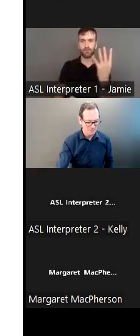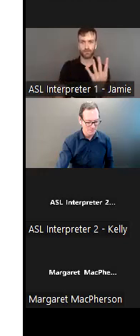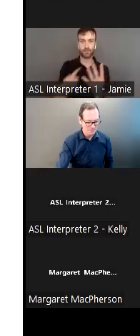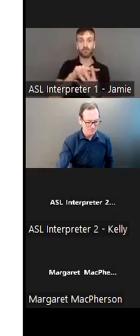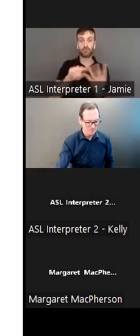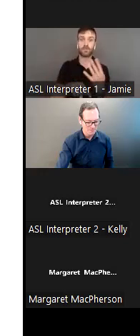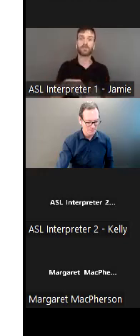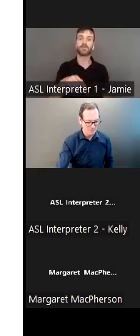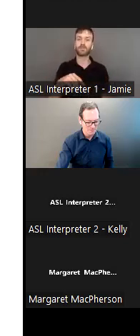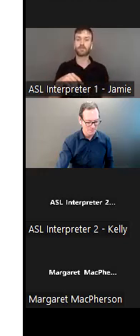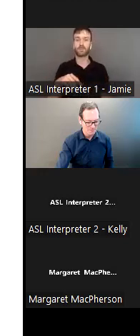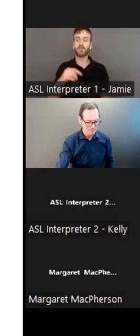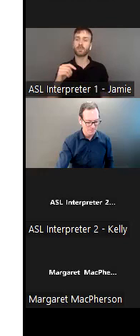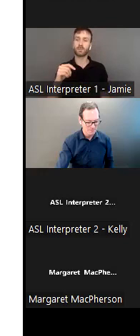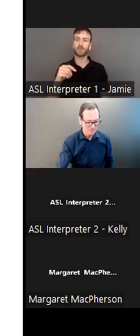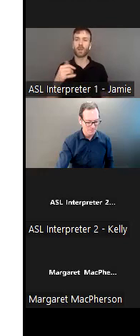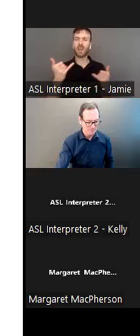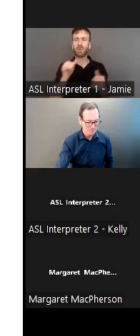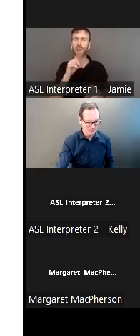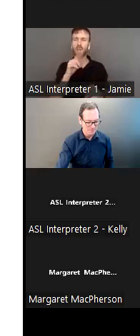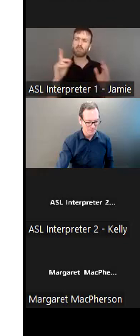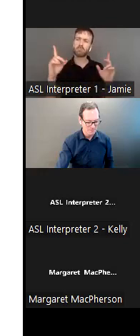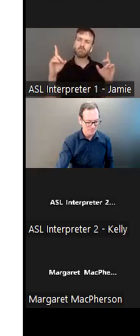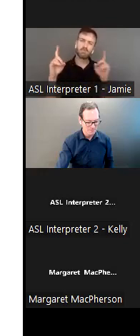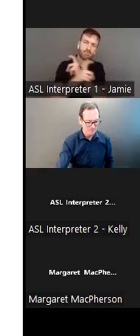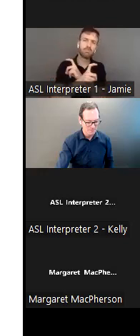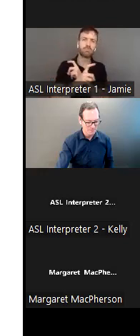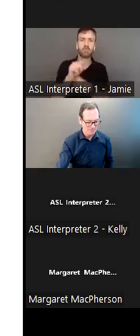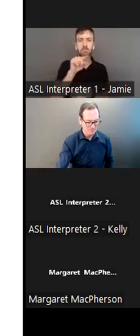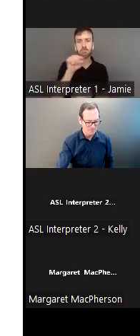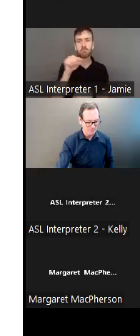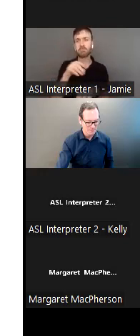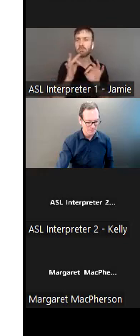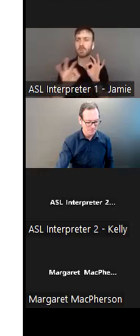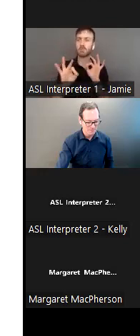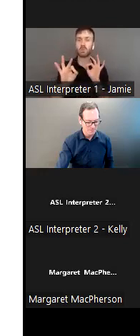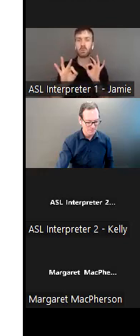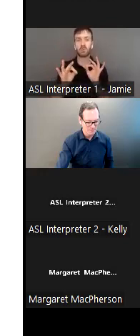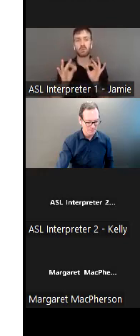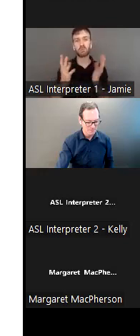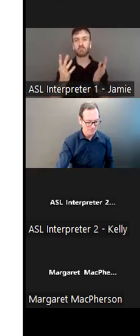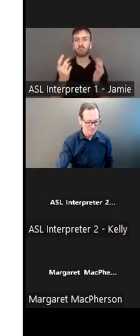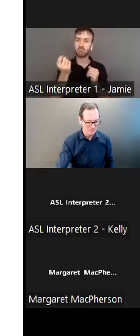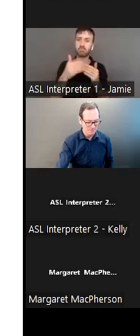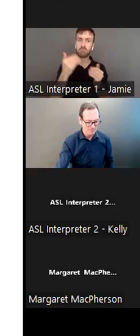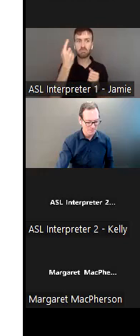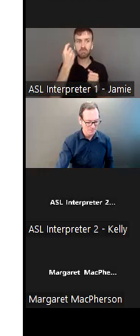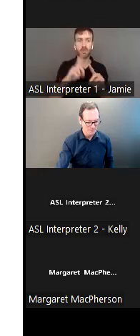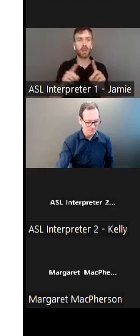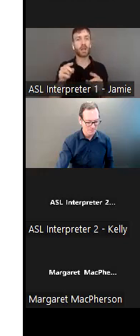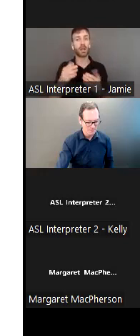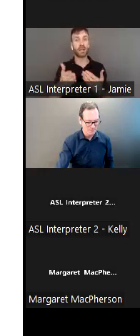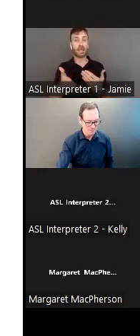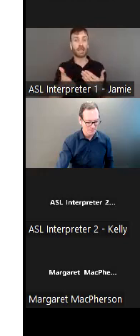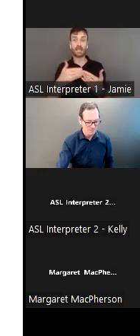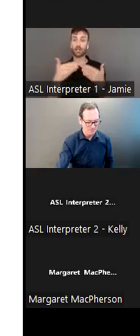not incredibly complicated. These are actually fairly simple and translatable principles, but that doesn't mean it's easy to do the